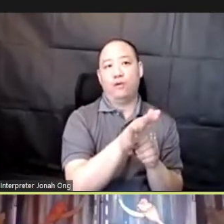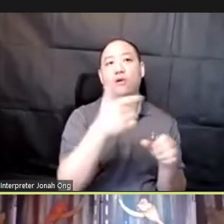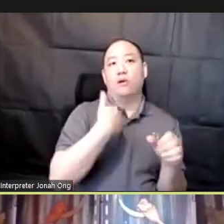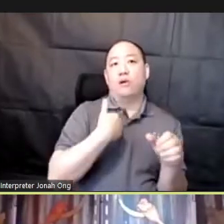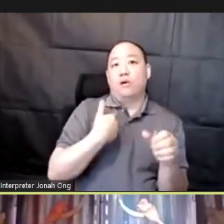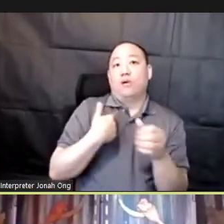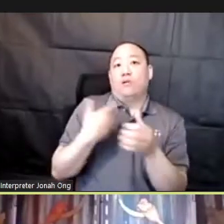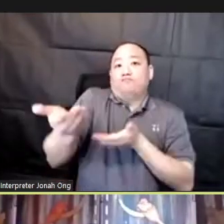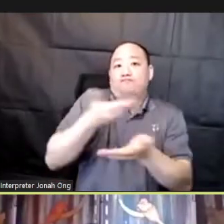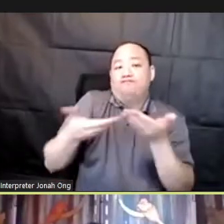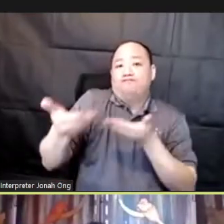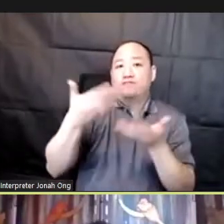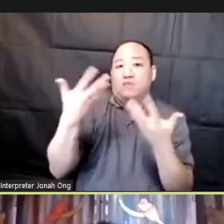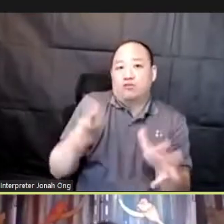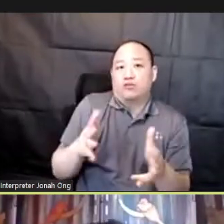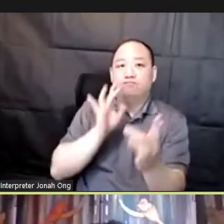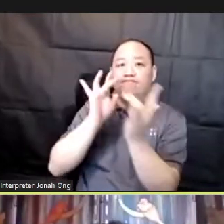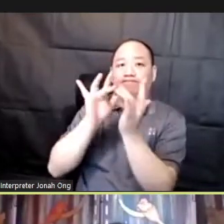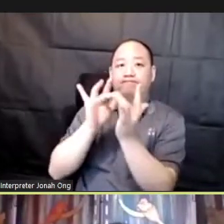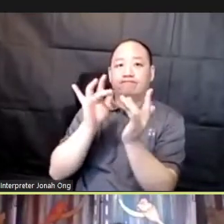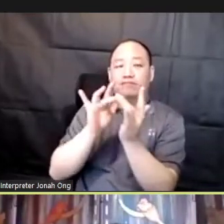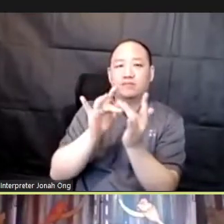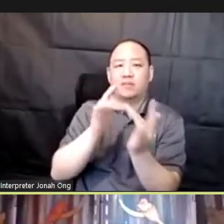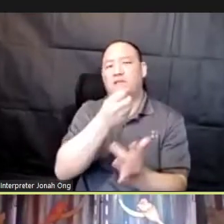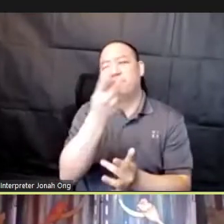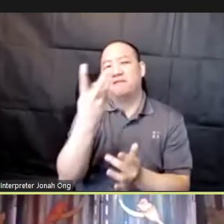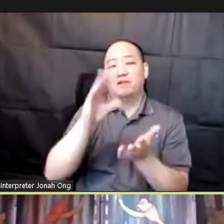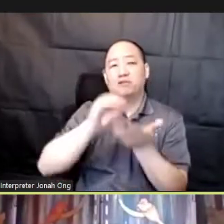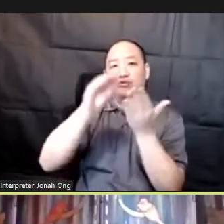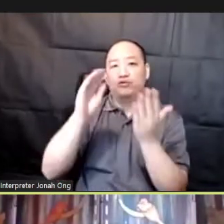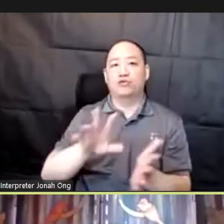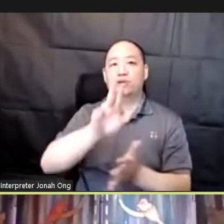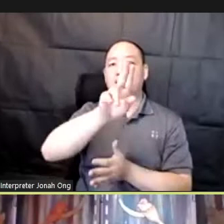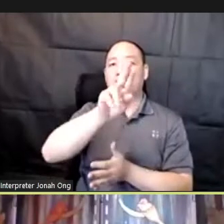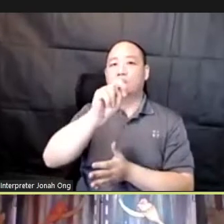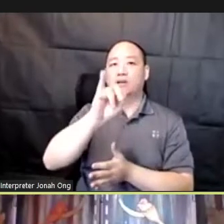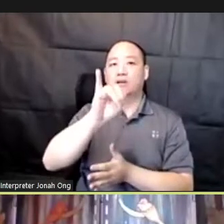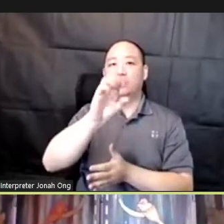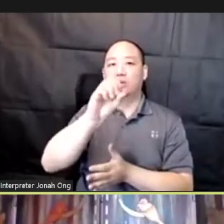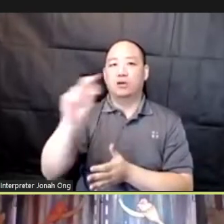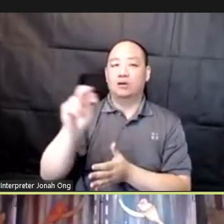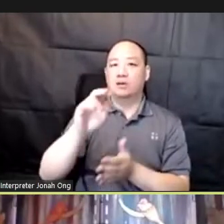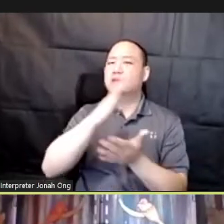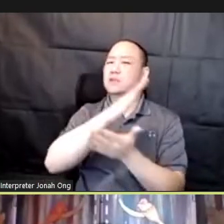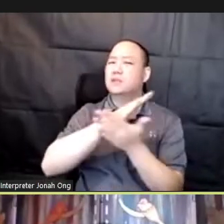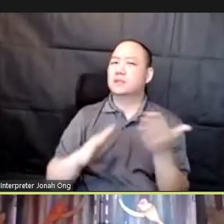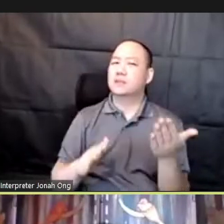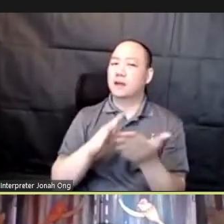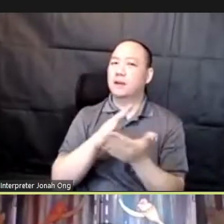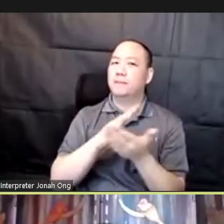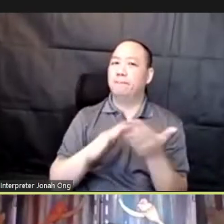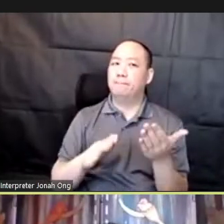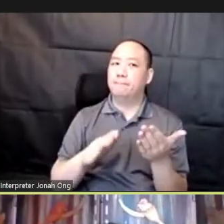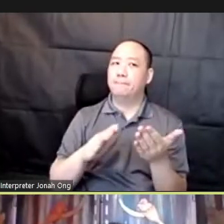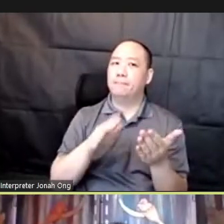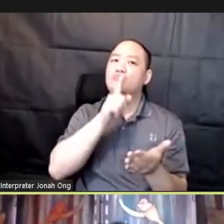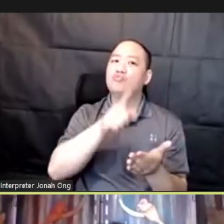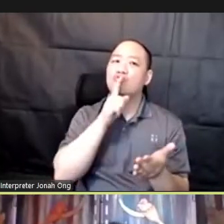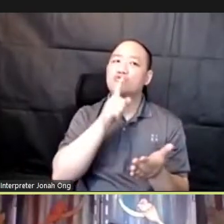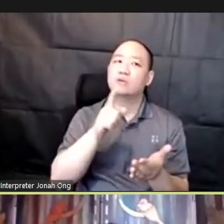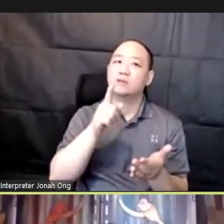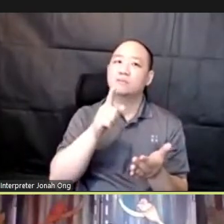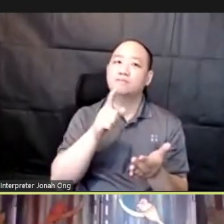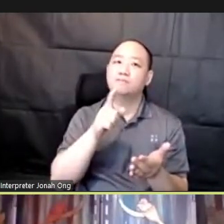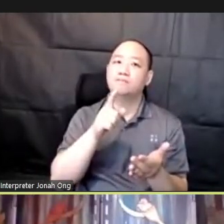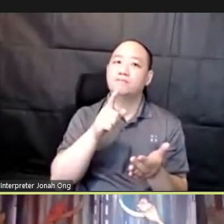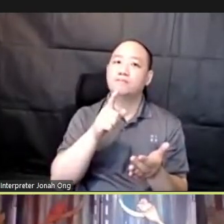unions, and obviously it's the students themselves, and some of them have faced that reality themselves. They are positive towards